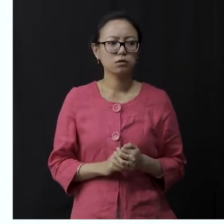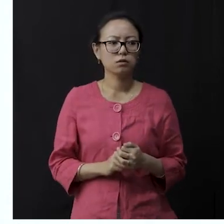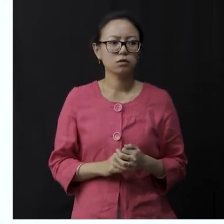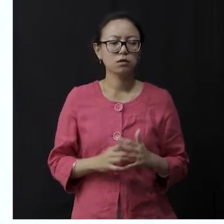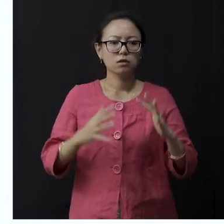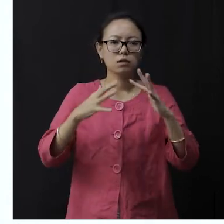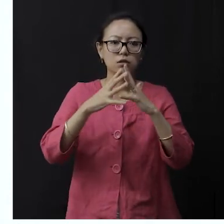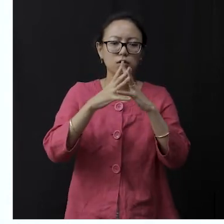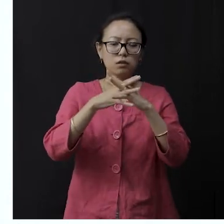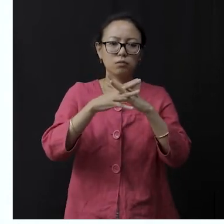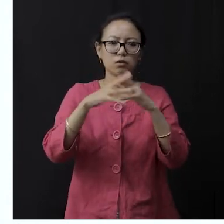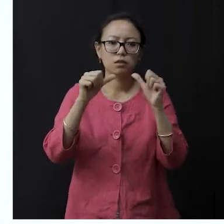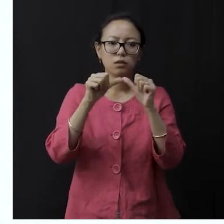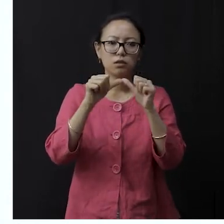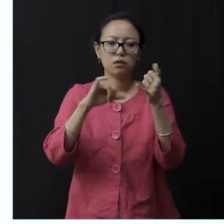wasp,